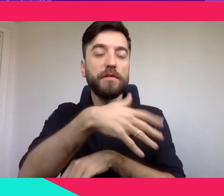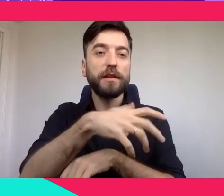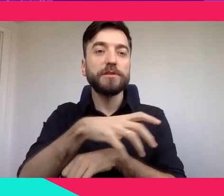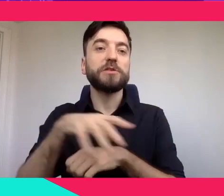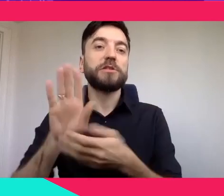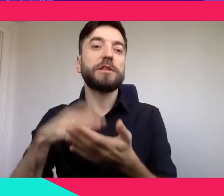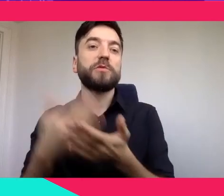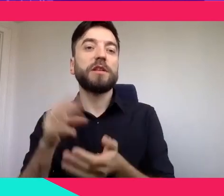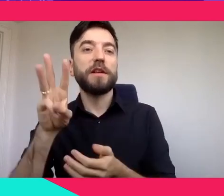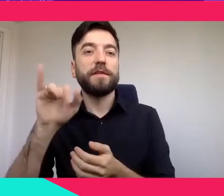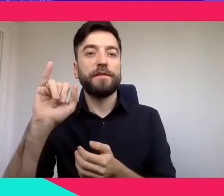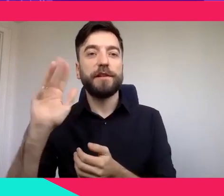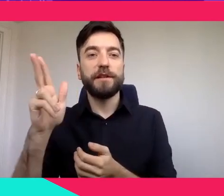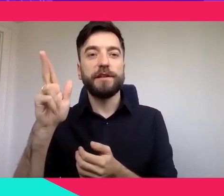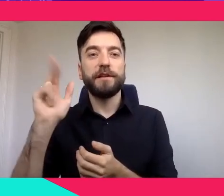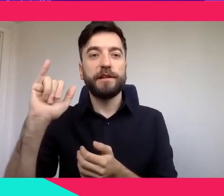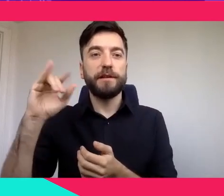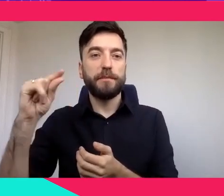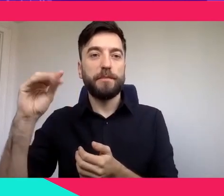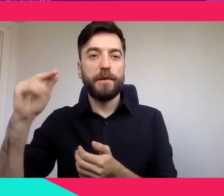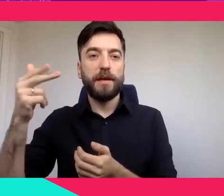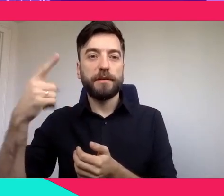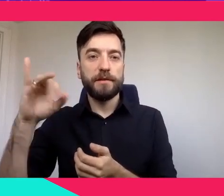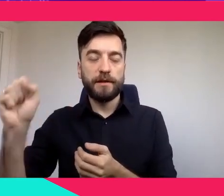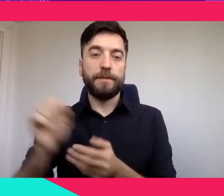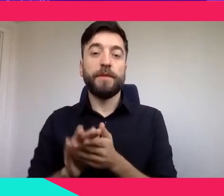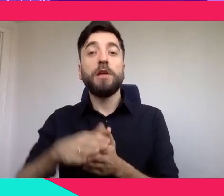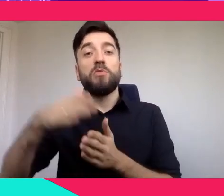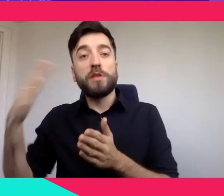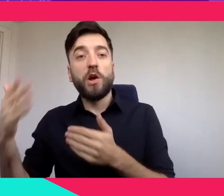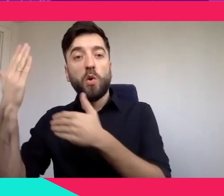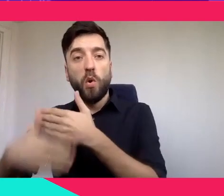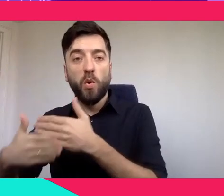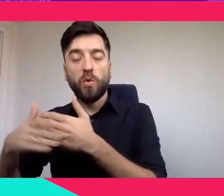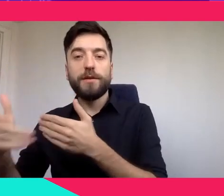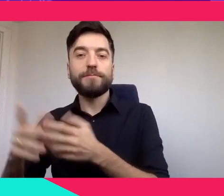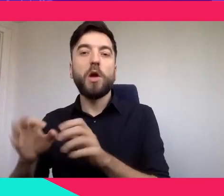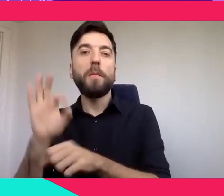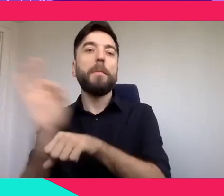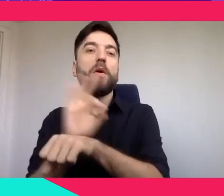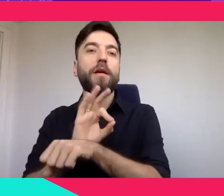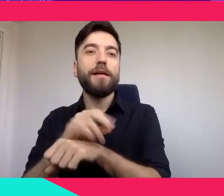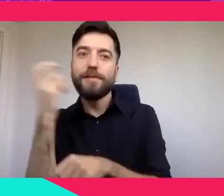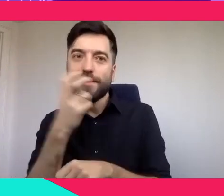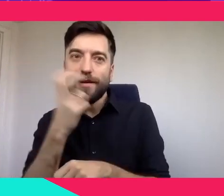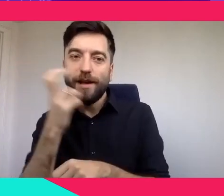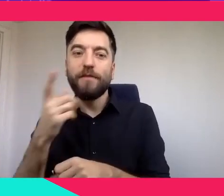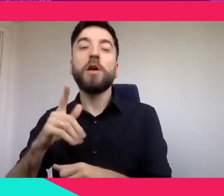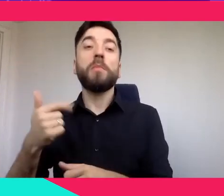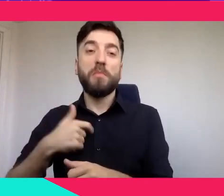all kinds of cool projects come out of opening up our data in this way. And I'll show you some of those in my